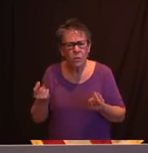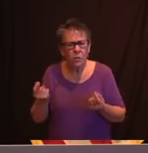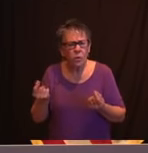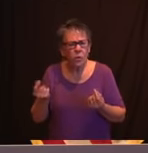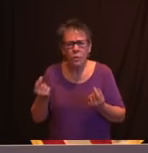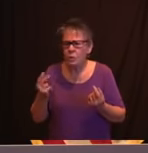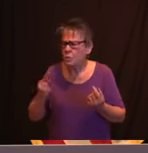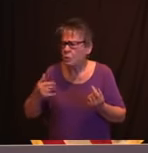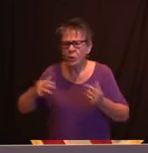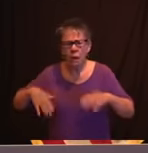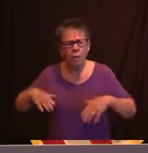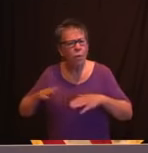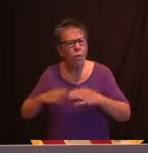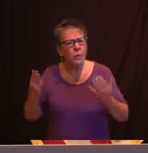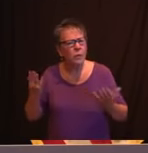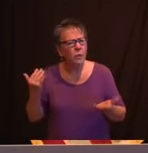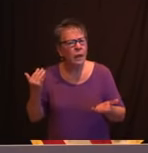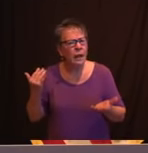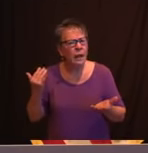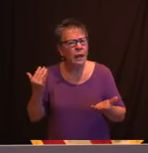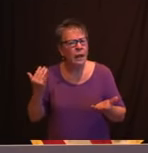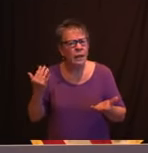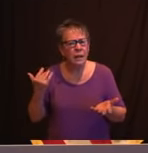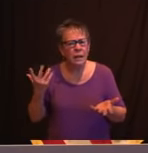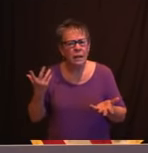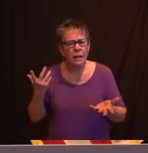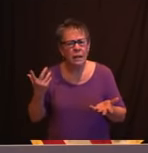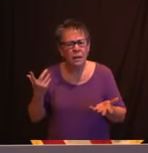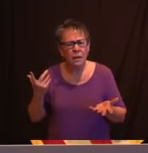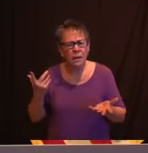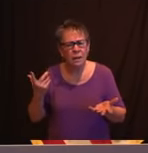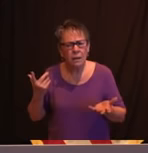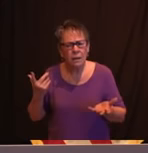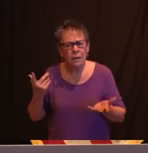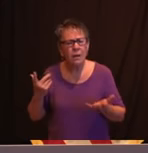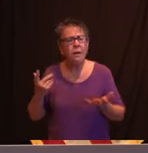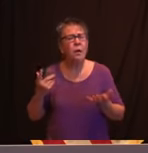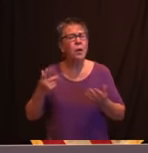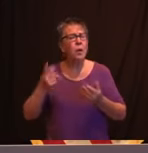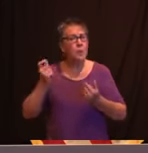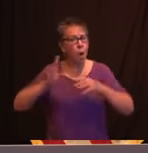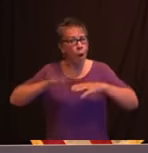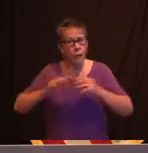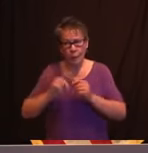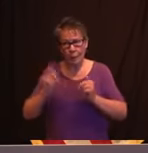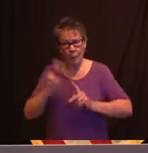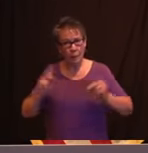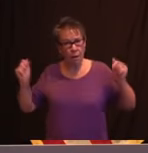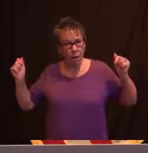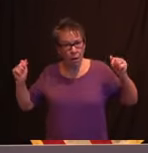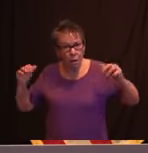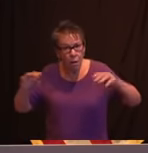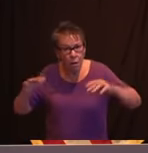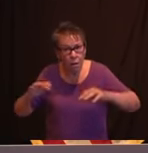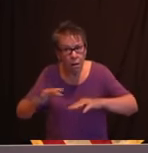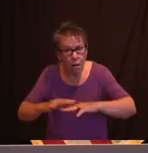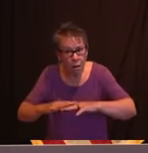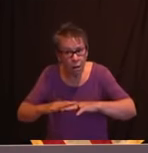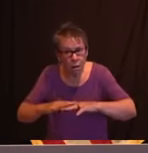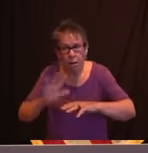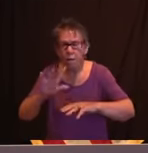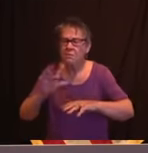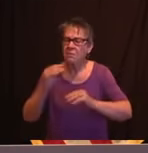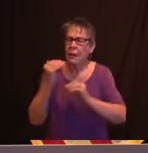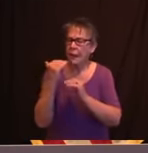venues return with fans at a reduced capacity, properly spaced out in their expansive grandstands? Yeah, so I would